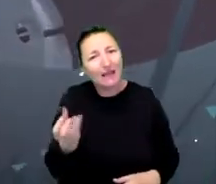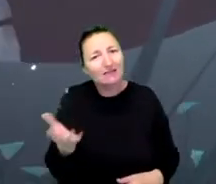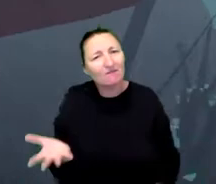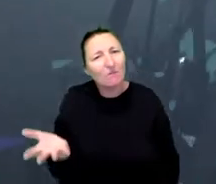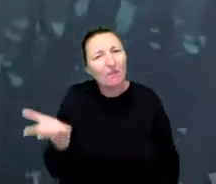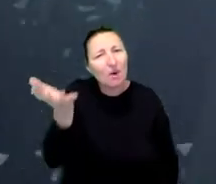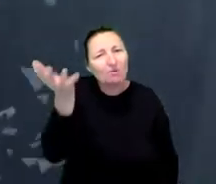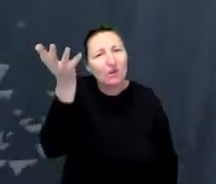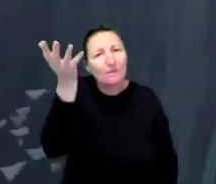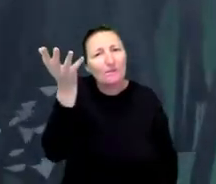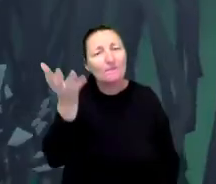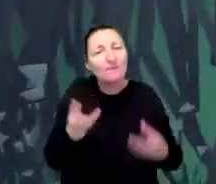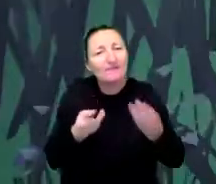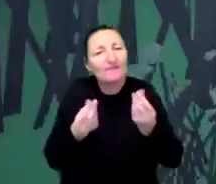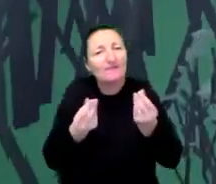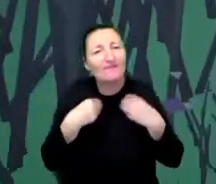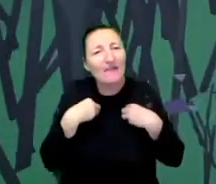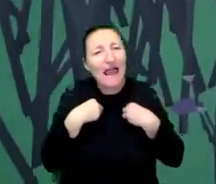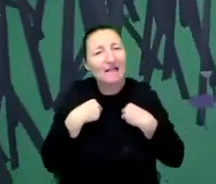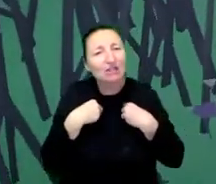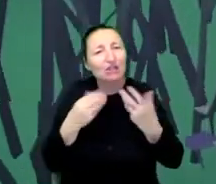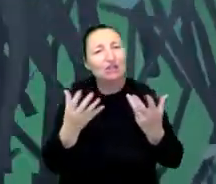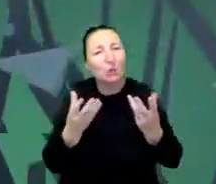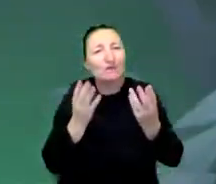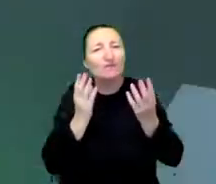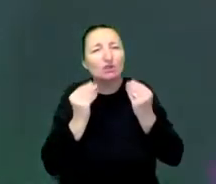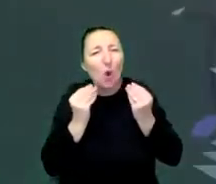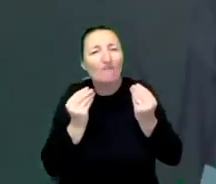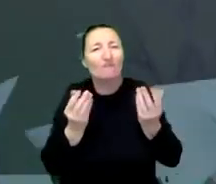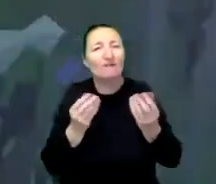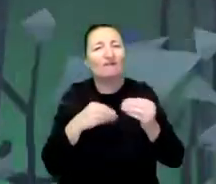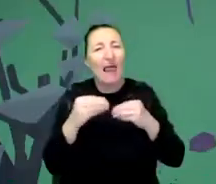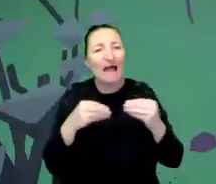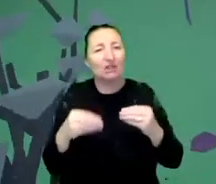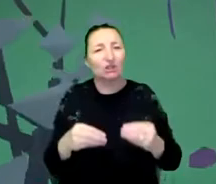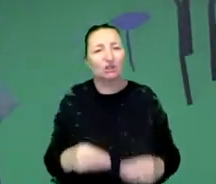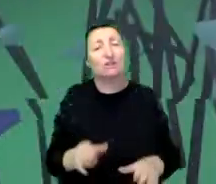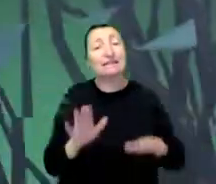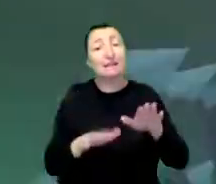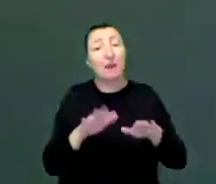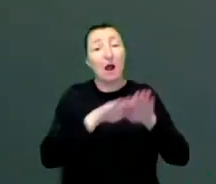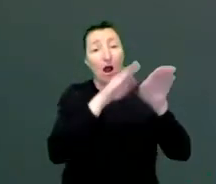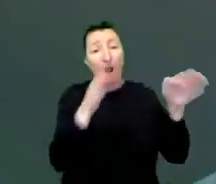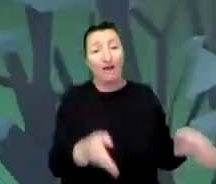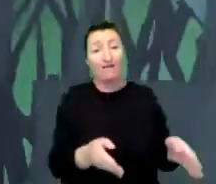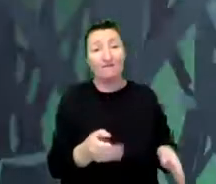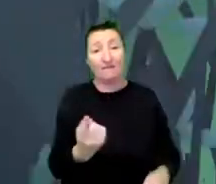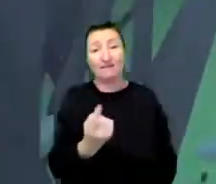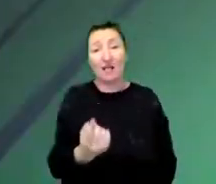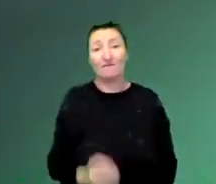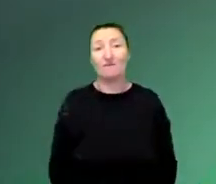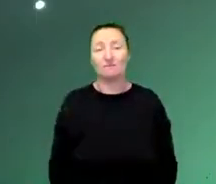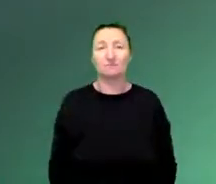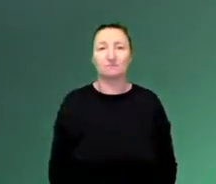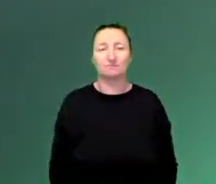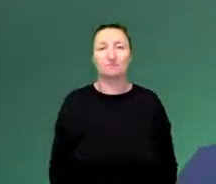Fleshy. They're made out of a soft flesh, as are the hives themselves, I would say. I'm trying not to